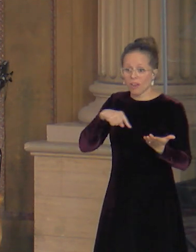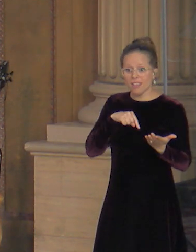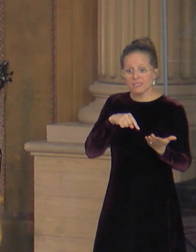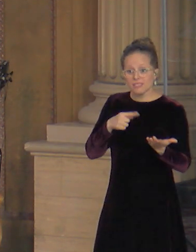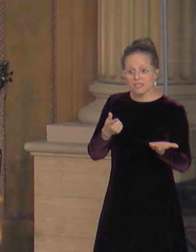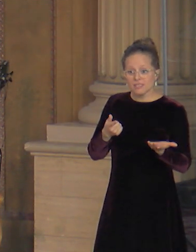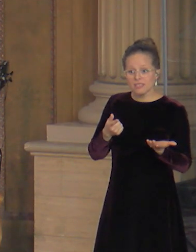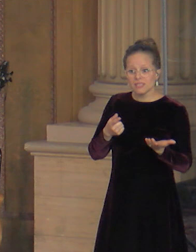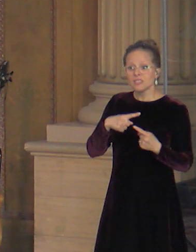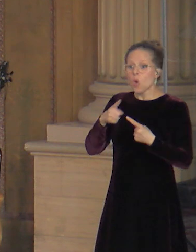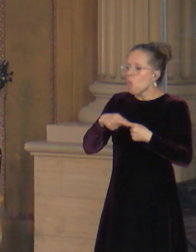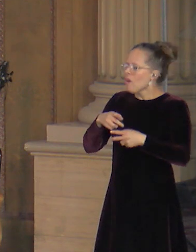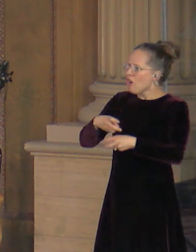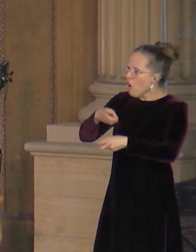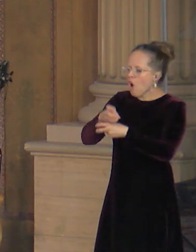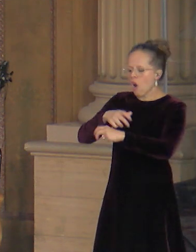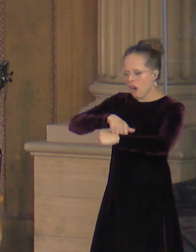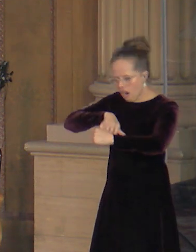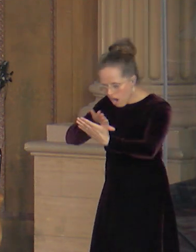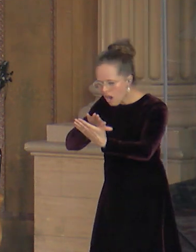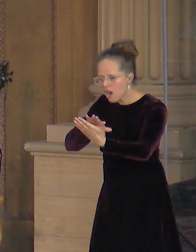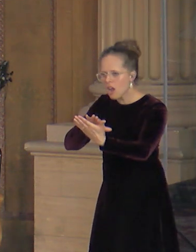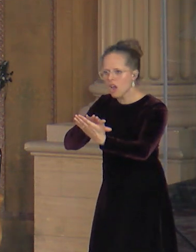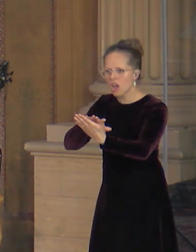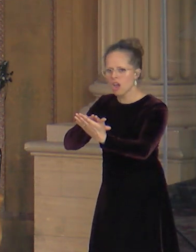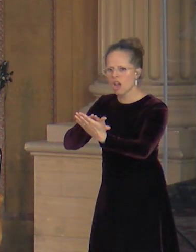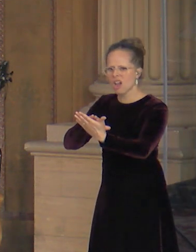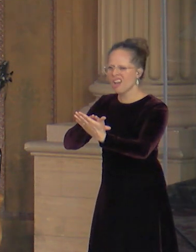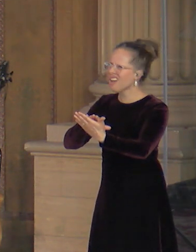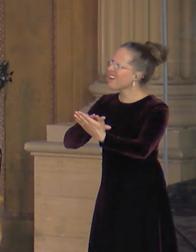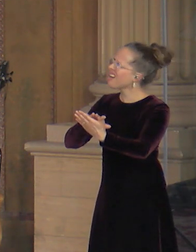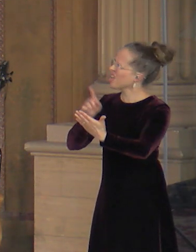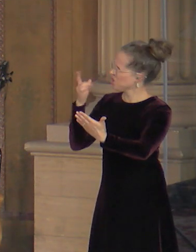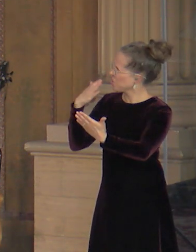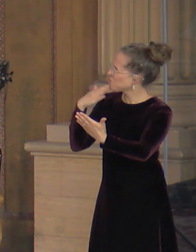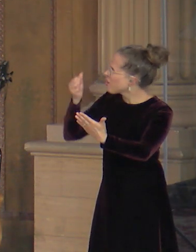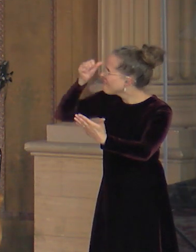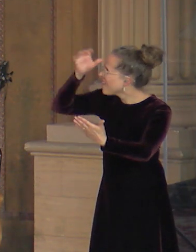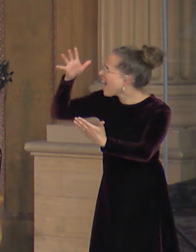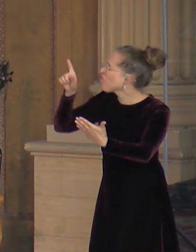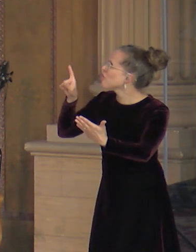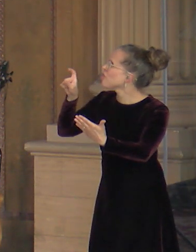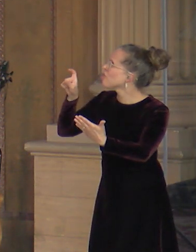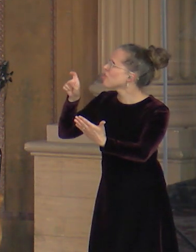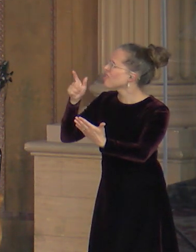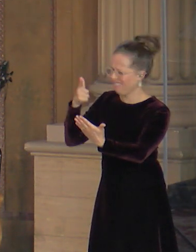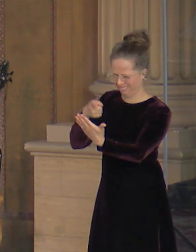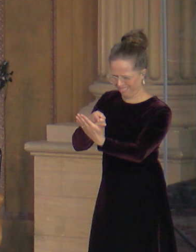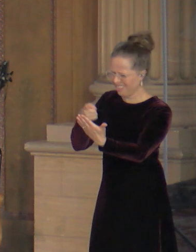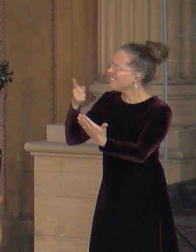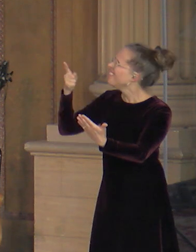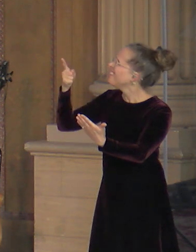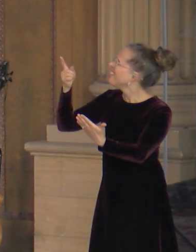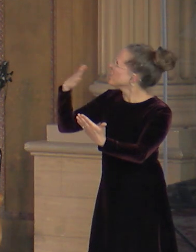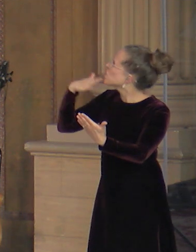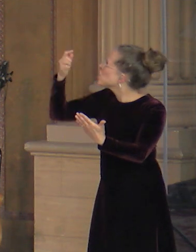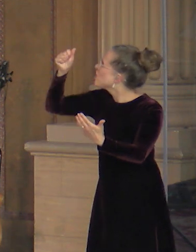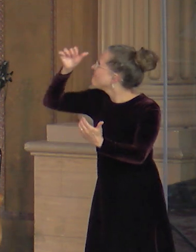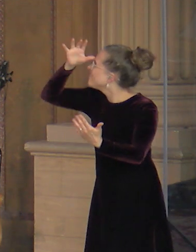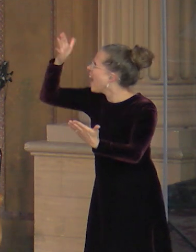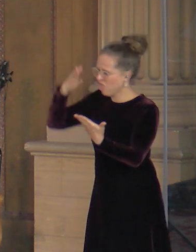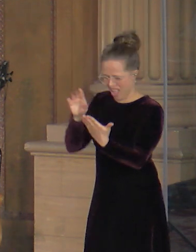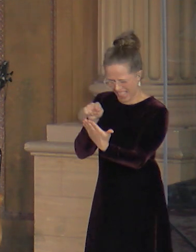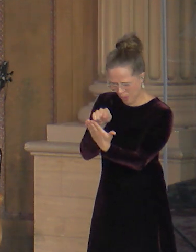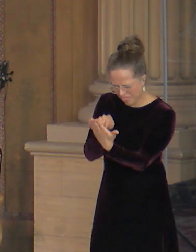we go through hard times and we start to doubt that God is or could be a good father to us because a good father wouldn't allow his